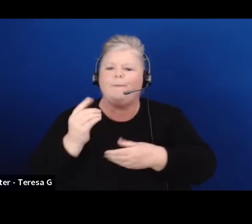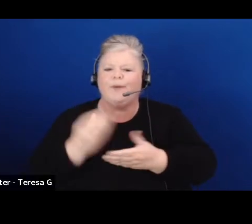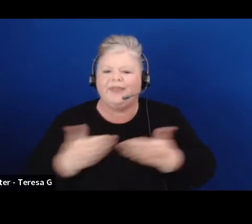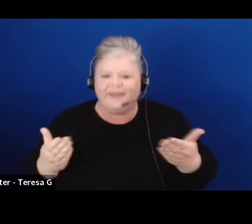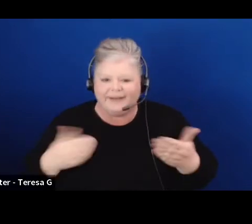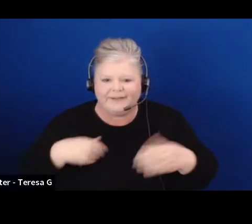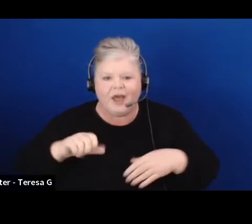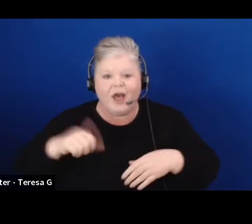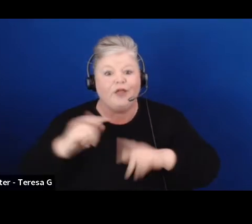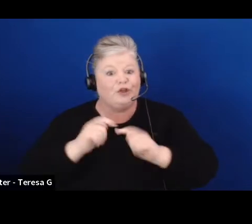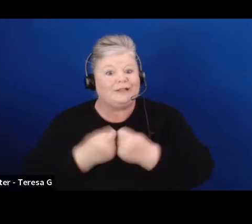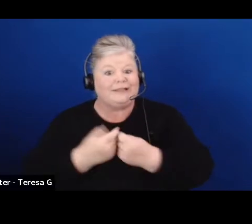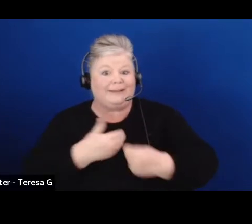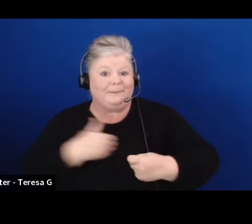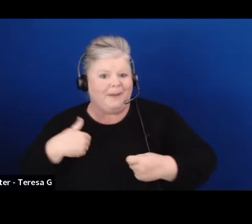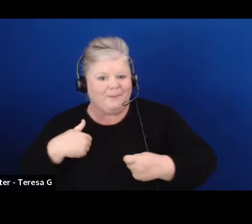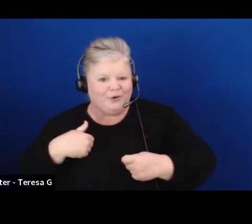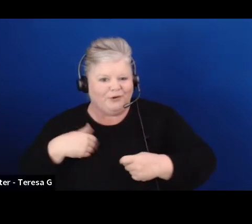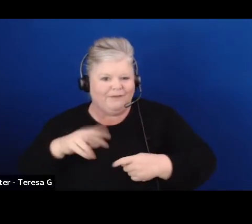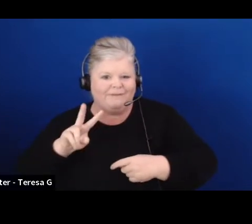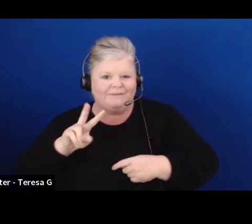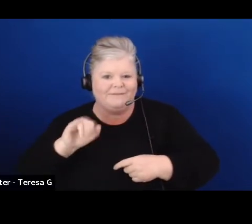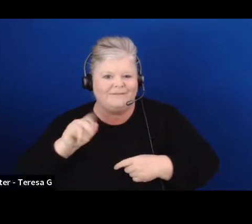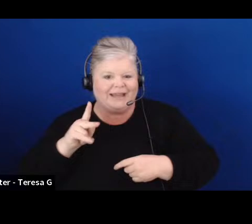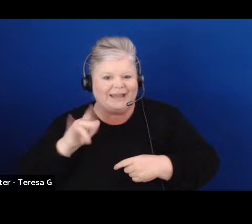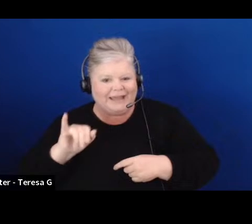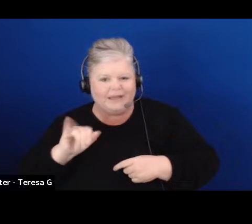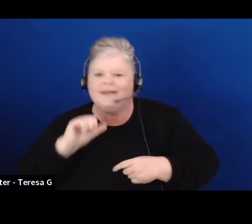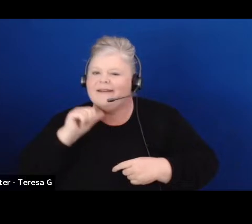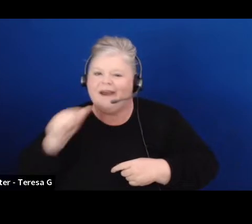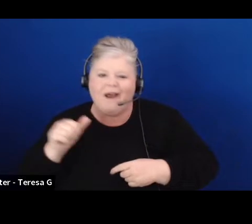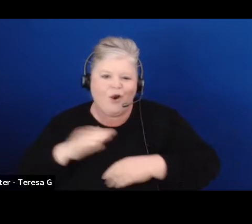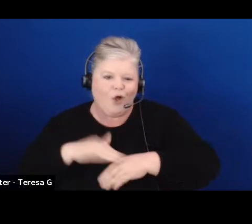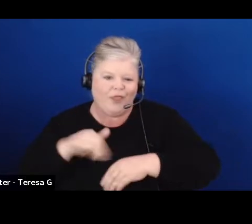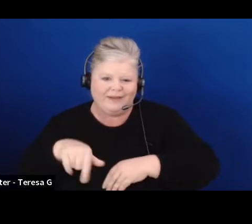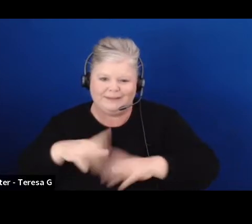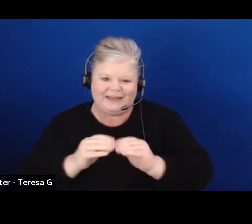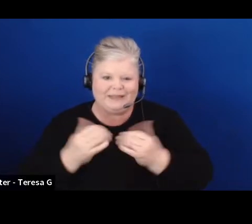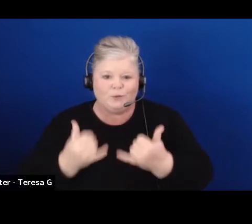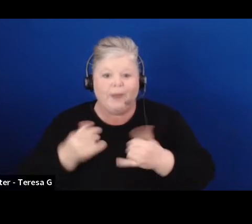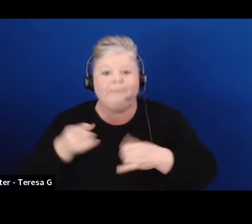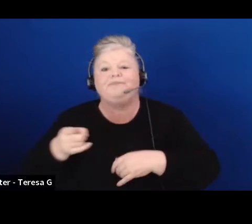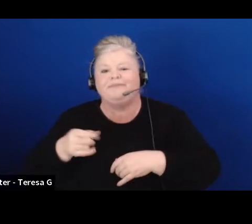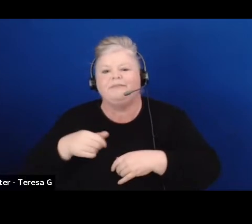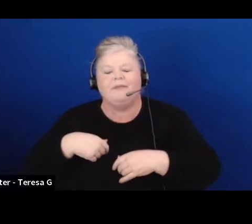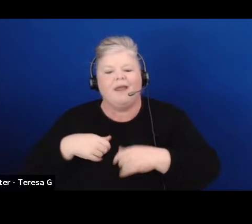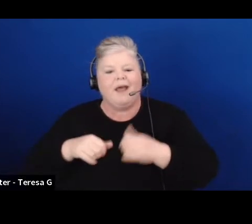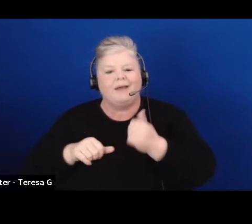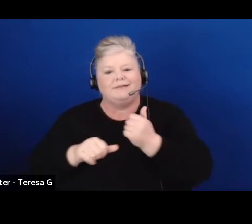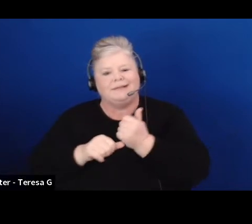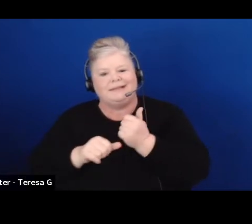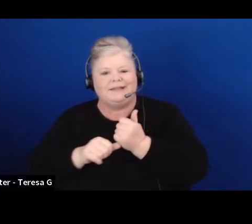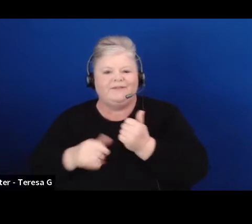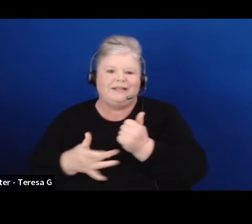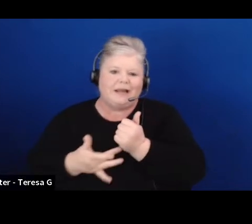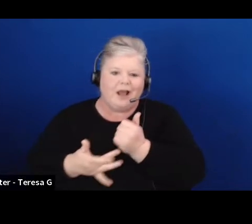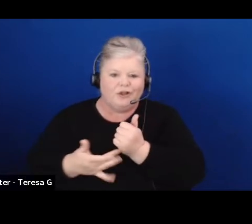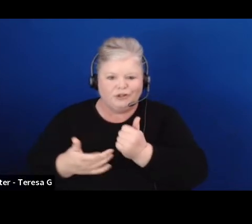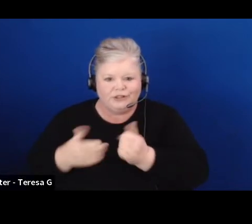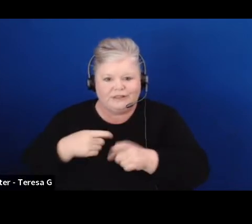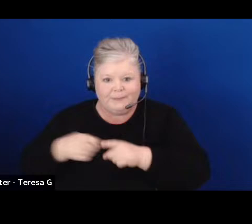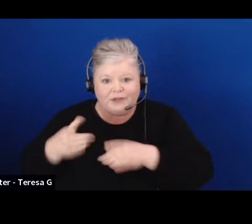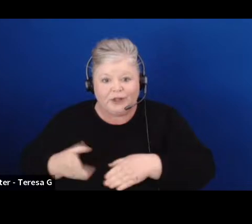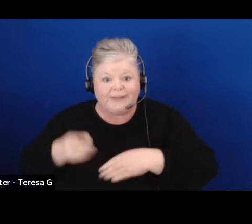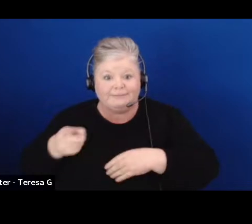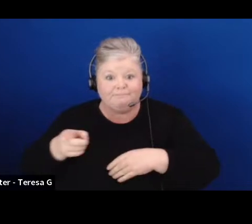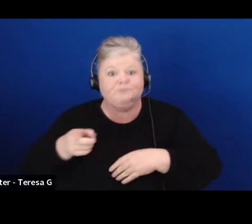something else. One of my other team members, Vicki, she's not on this call today. Vicki is our assistive technology specialist, and she's currently